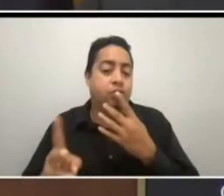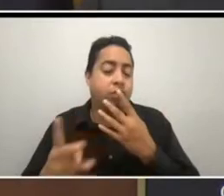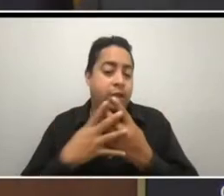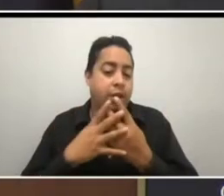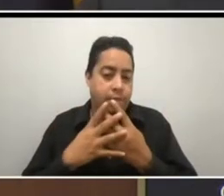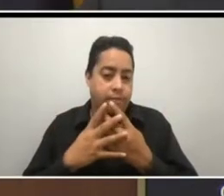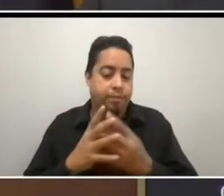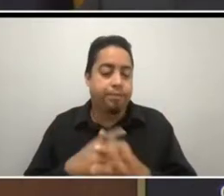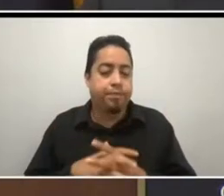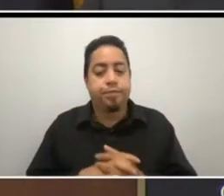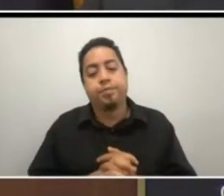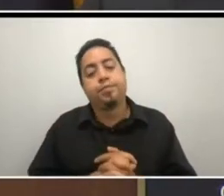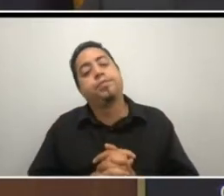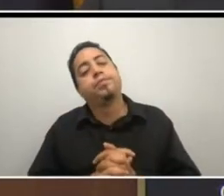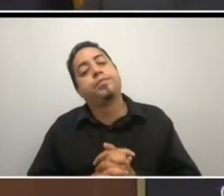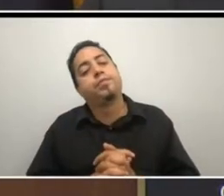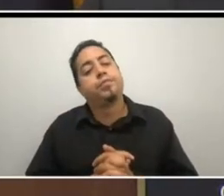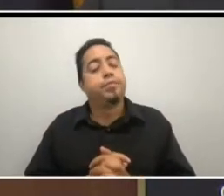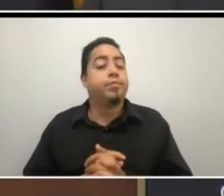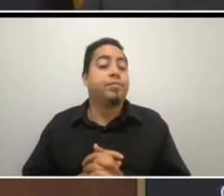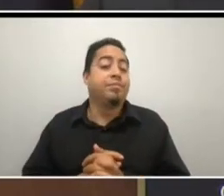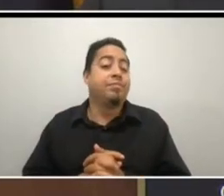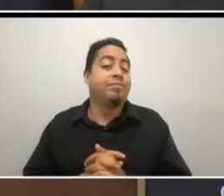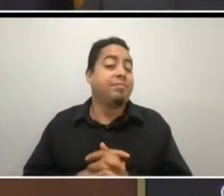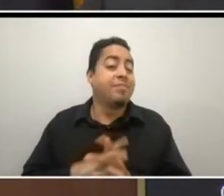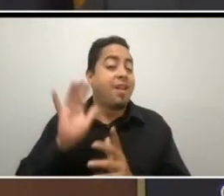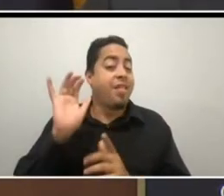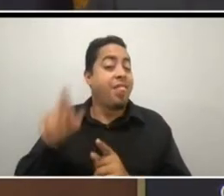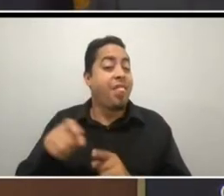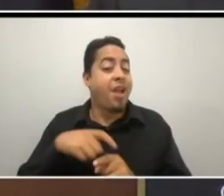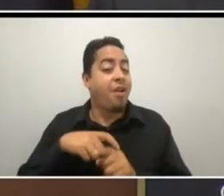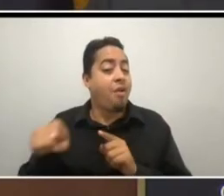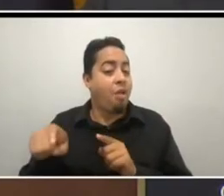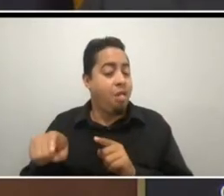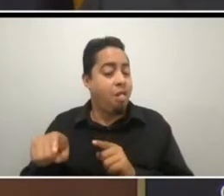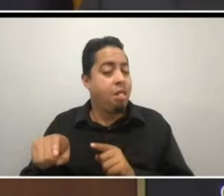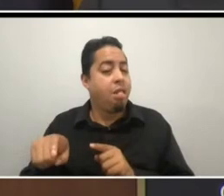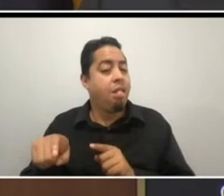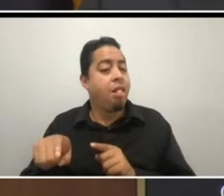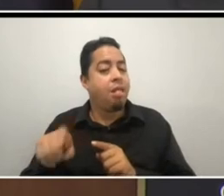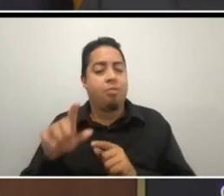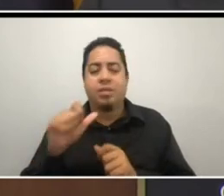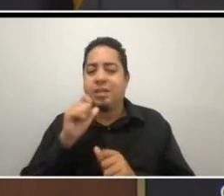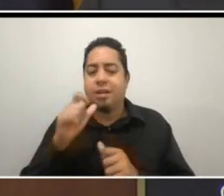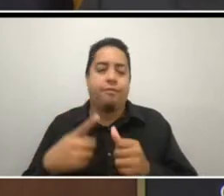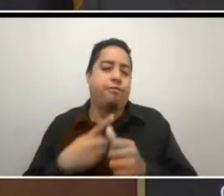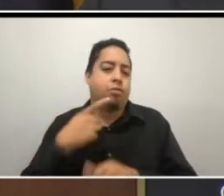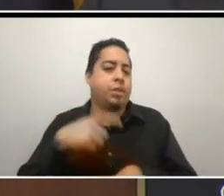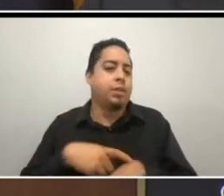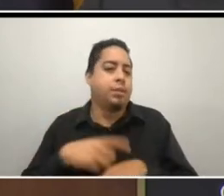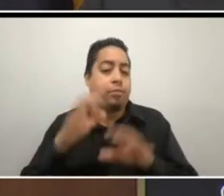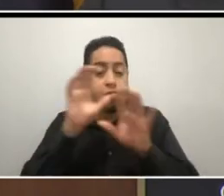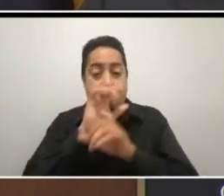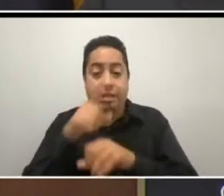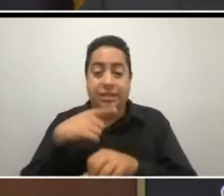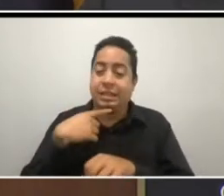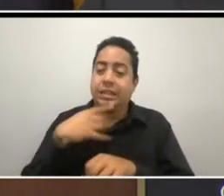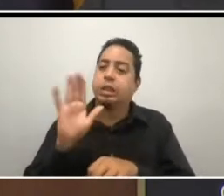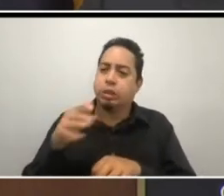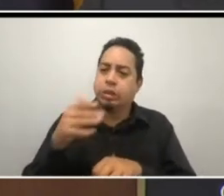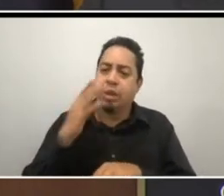So on your call, this was not the first time the president was suggesting you might be criminally liable. With that, let's listen to this portion of the